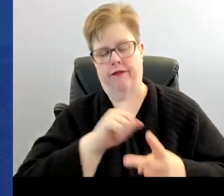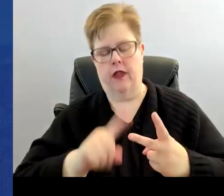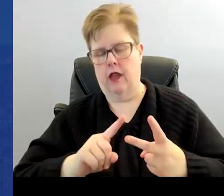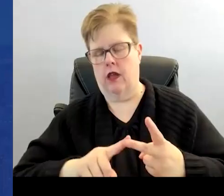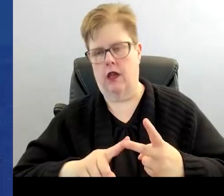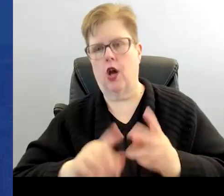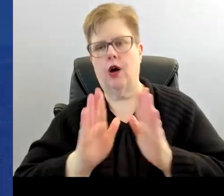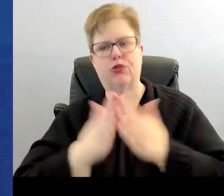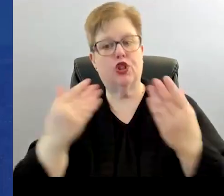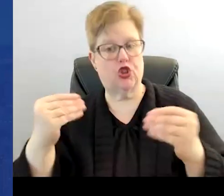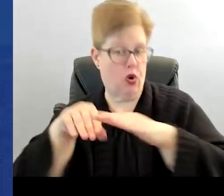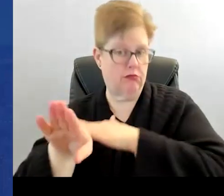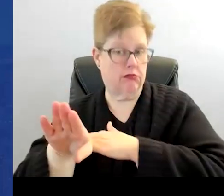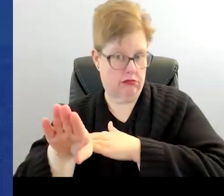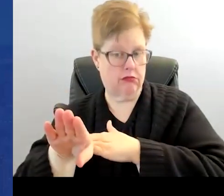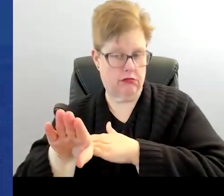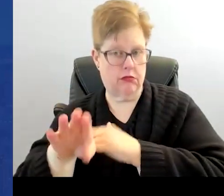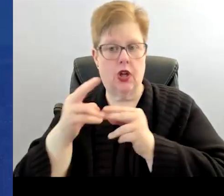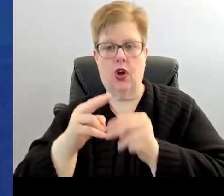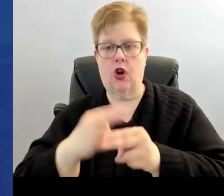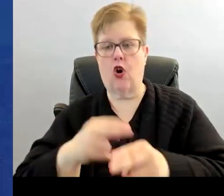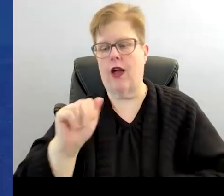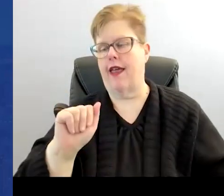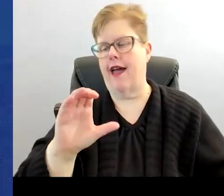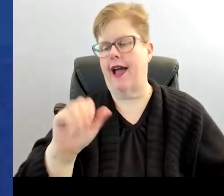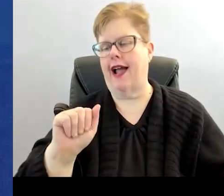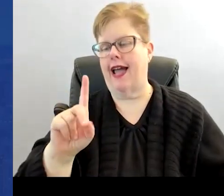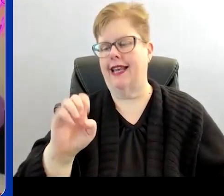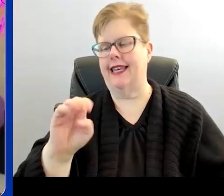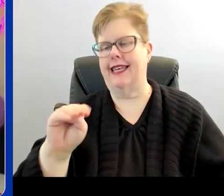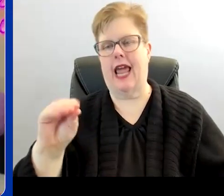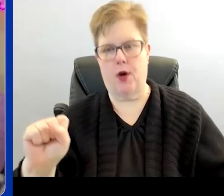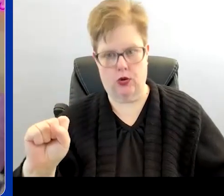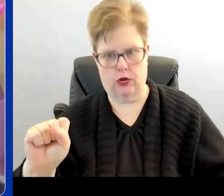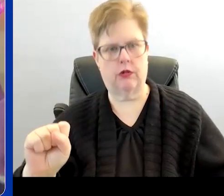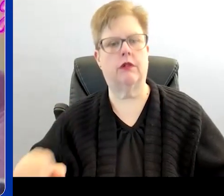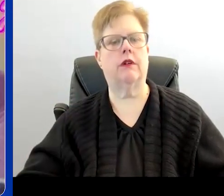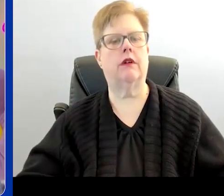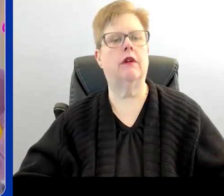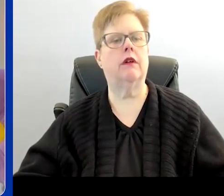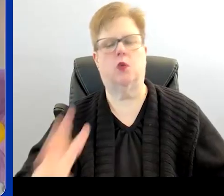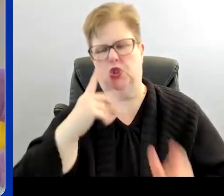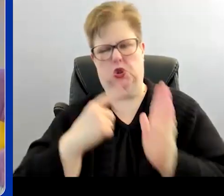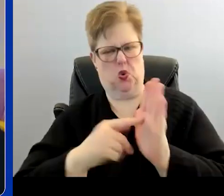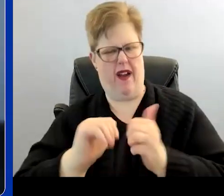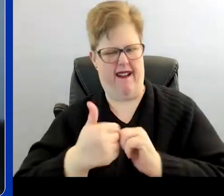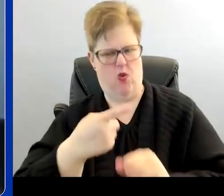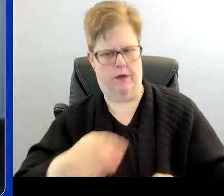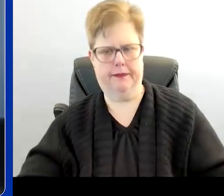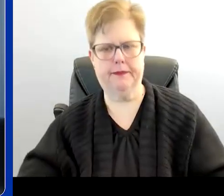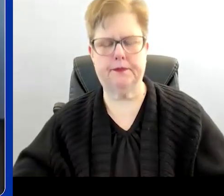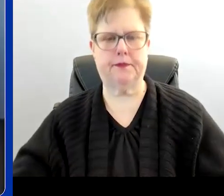our bookstore, which is called Academos. I'm going to show you how you can get